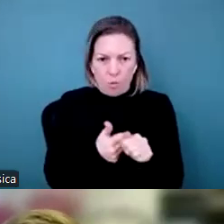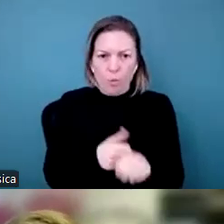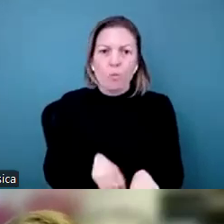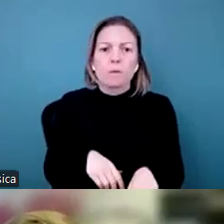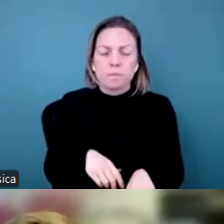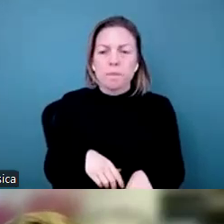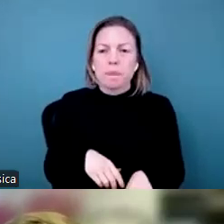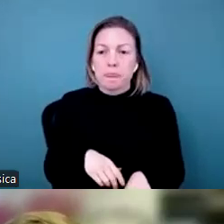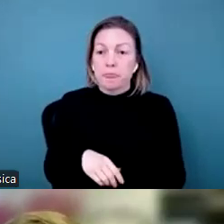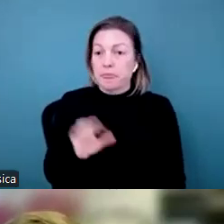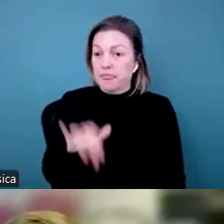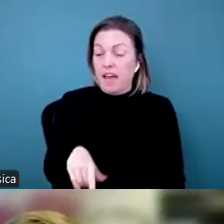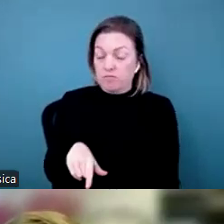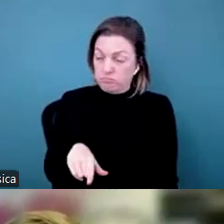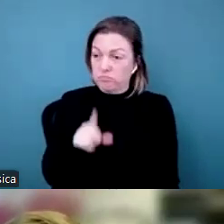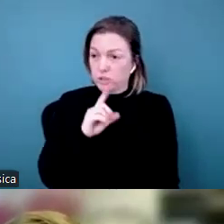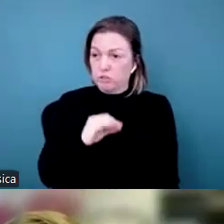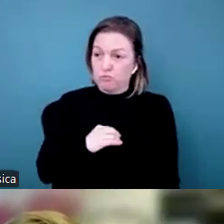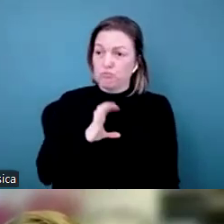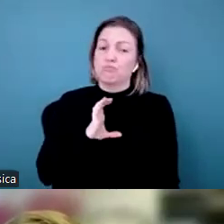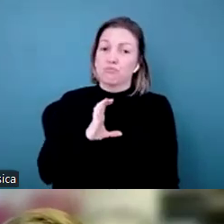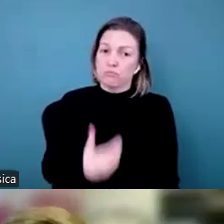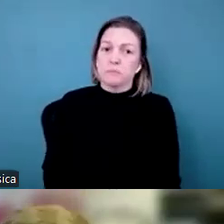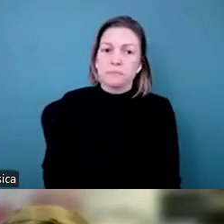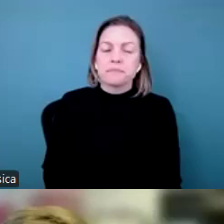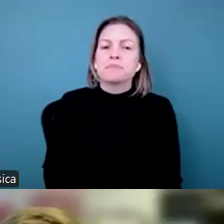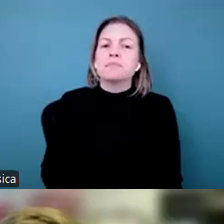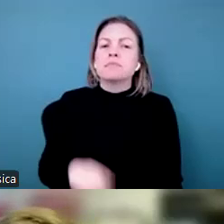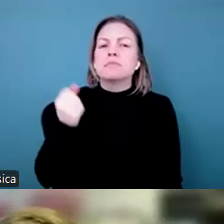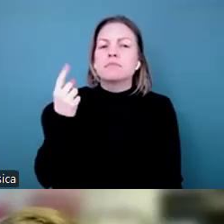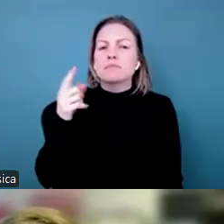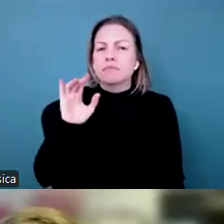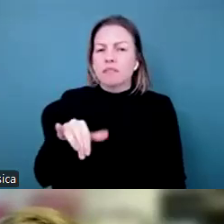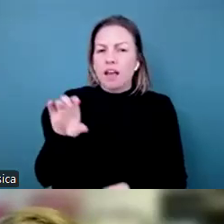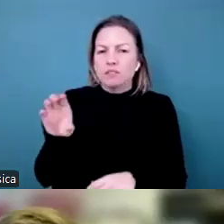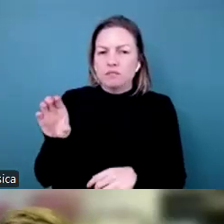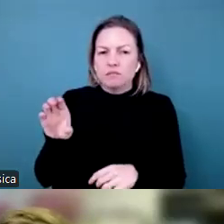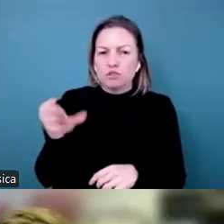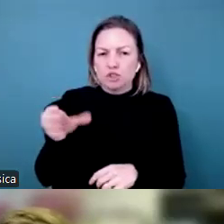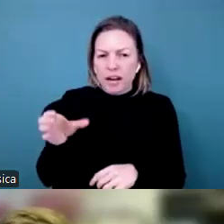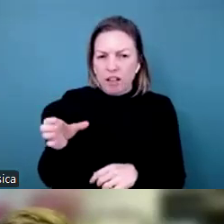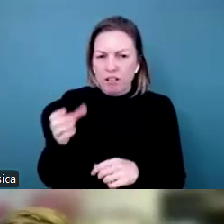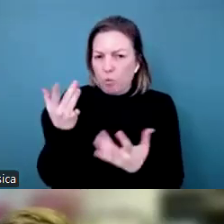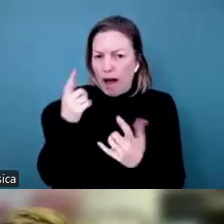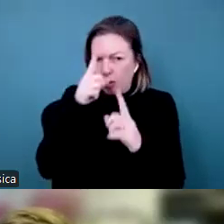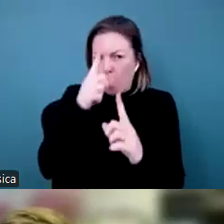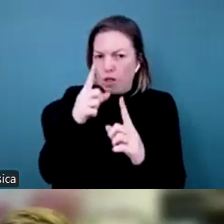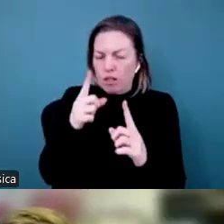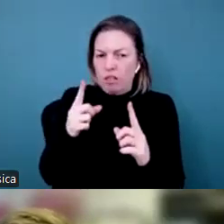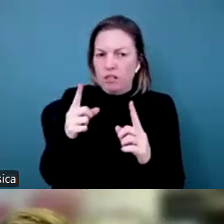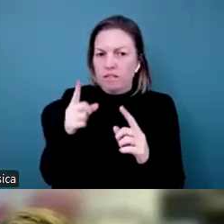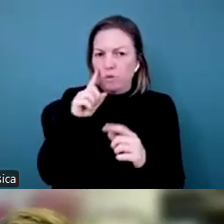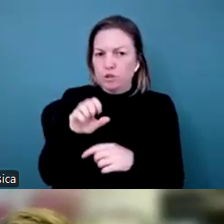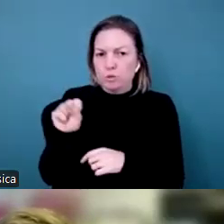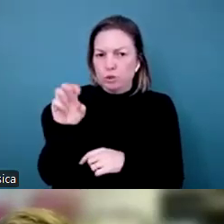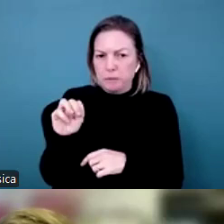that has been a really rewarding experience. The overall mission of that channel, by the way, is not necessarily just to